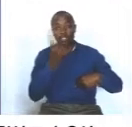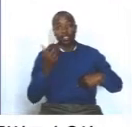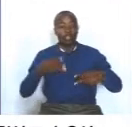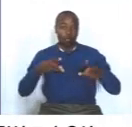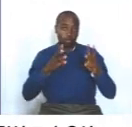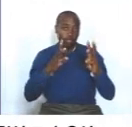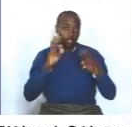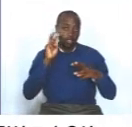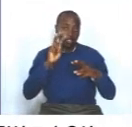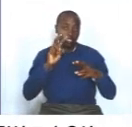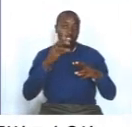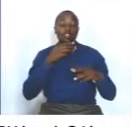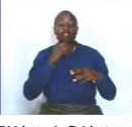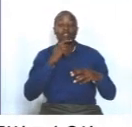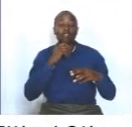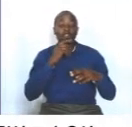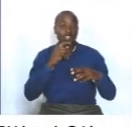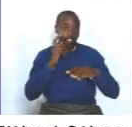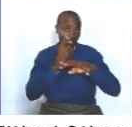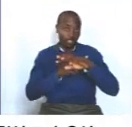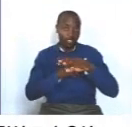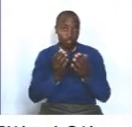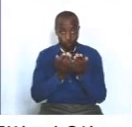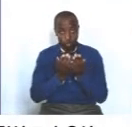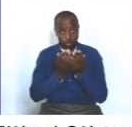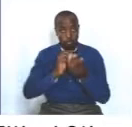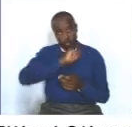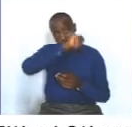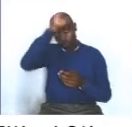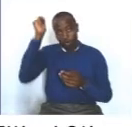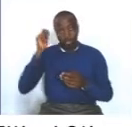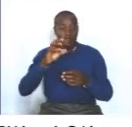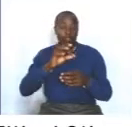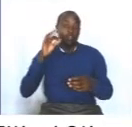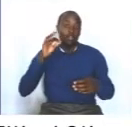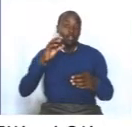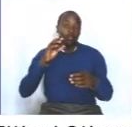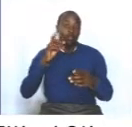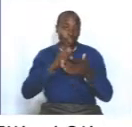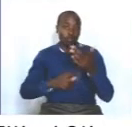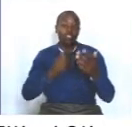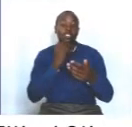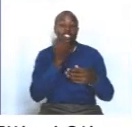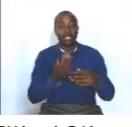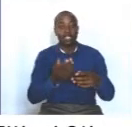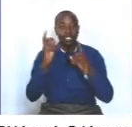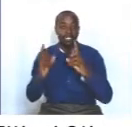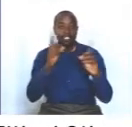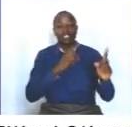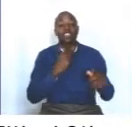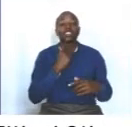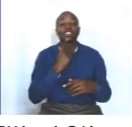naked. When Noah awoke from his wine and found out what his youngest son had done to him, he